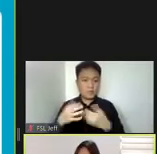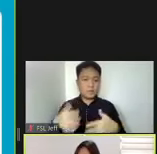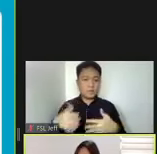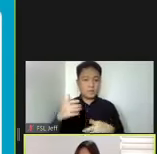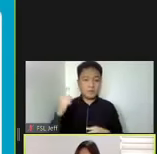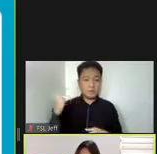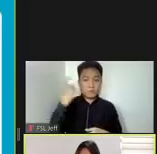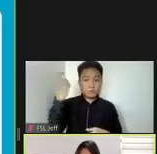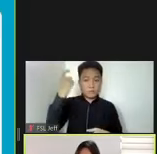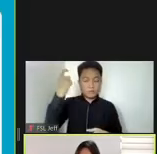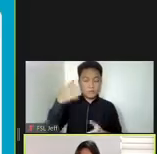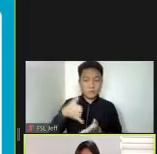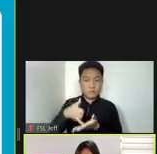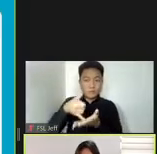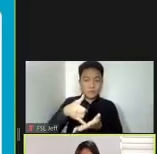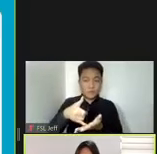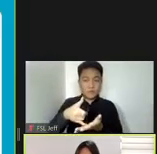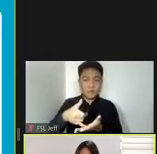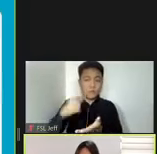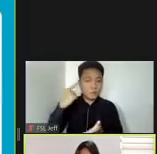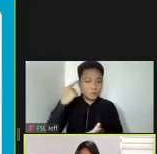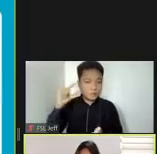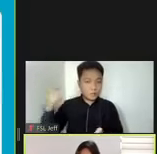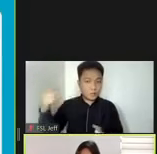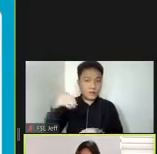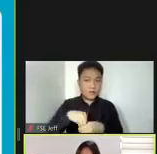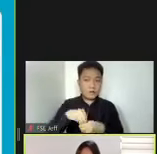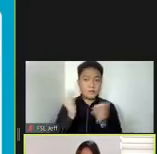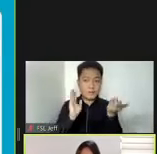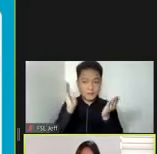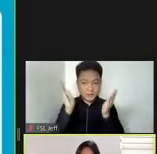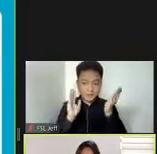silver and bronze medals for 100 meter butterfly and